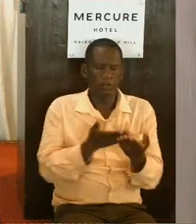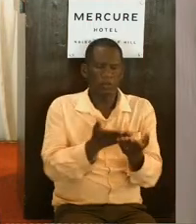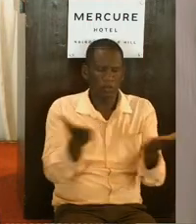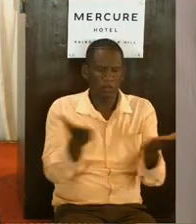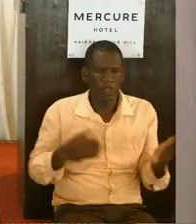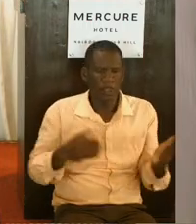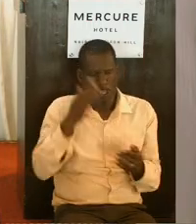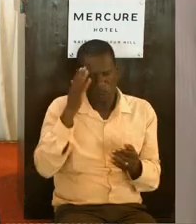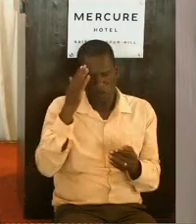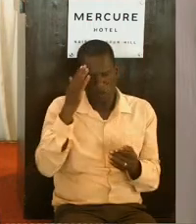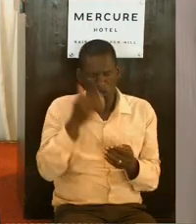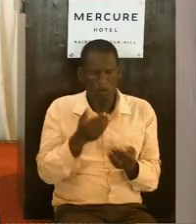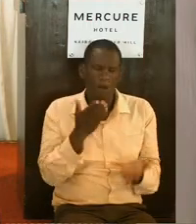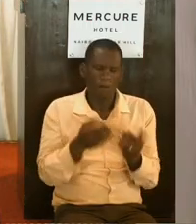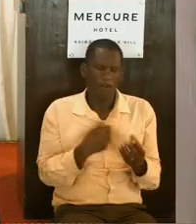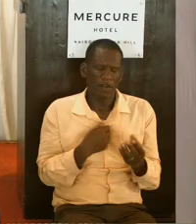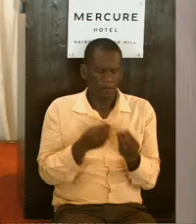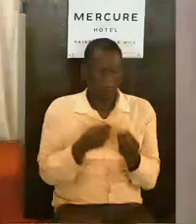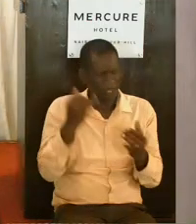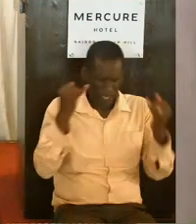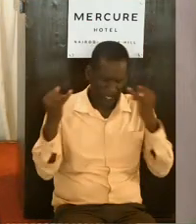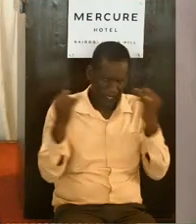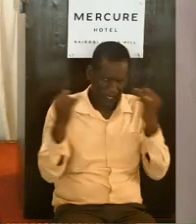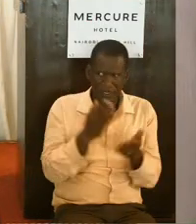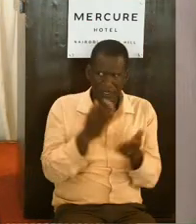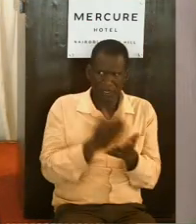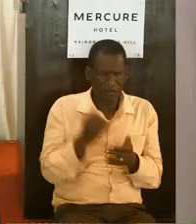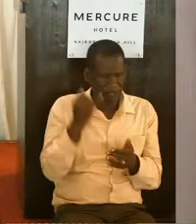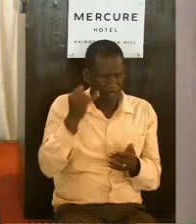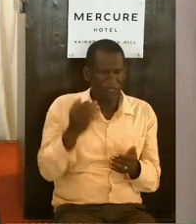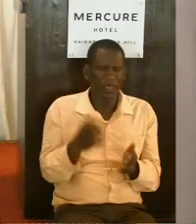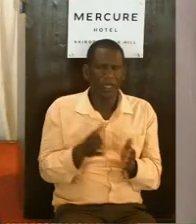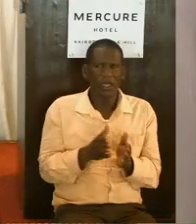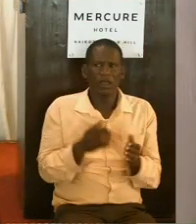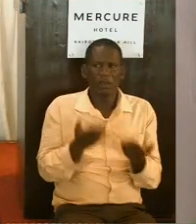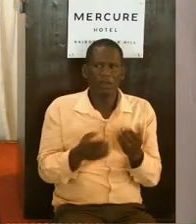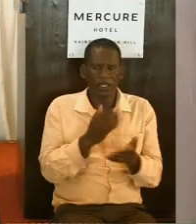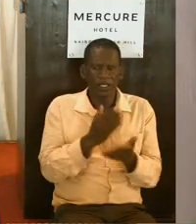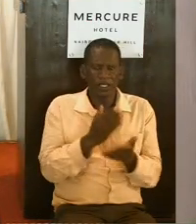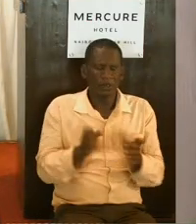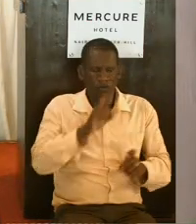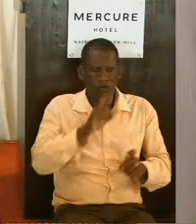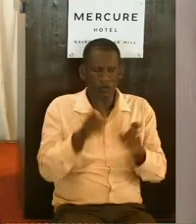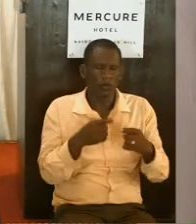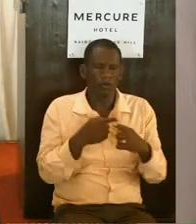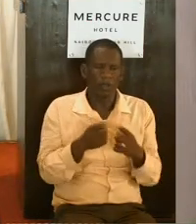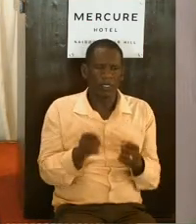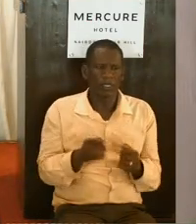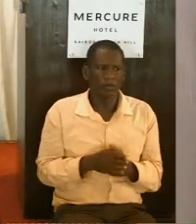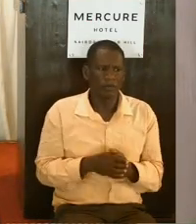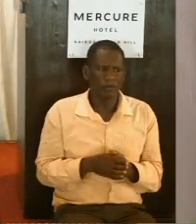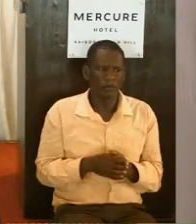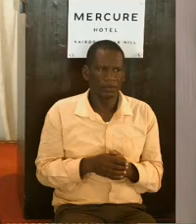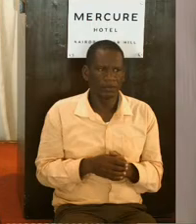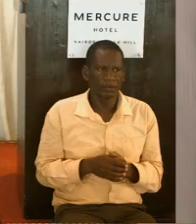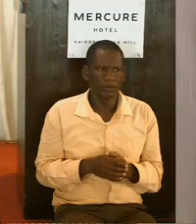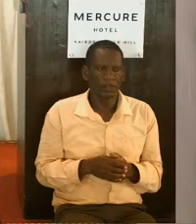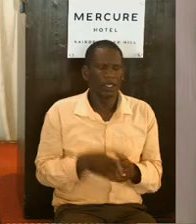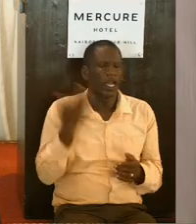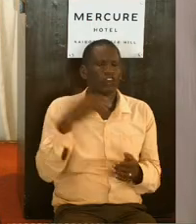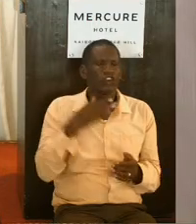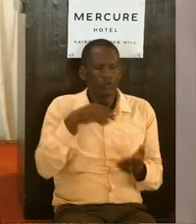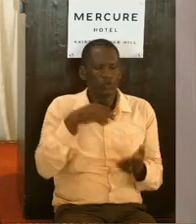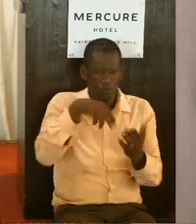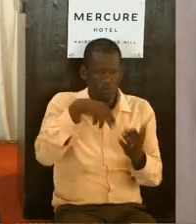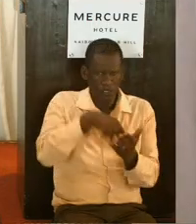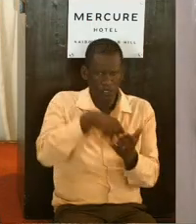I know there are probably many thoughts many some Reflections maybe some questions but because I don't want